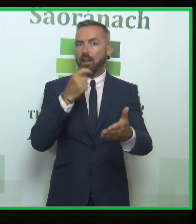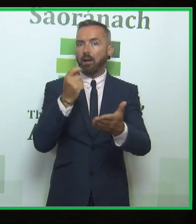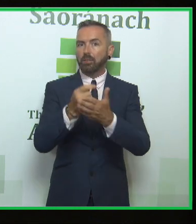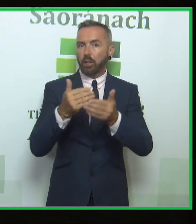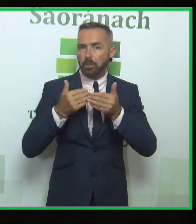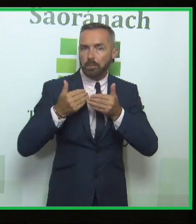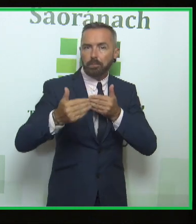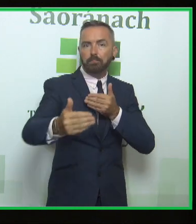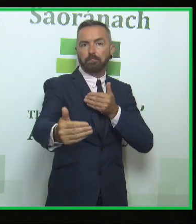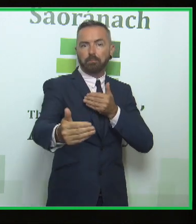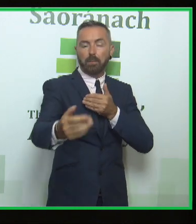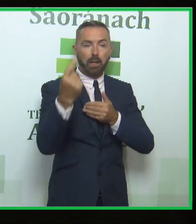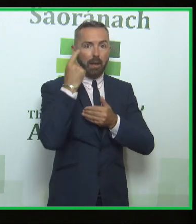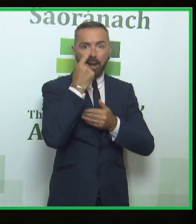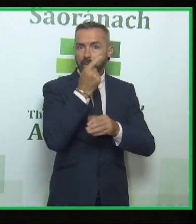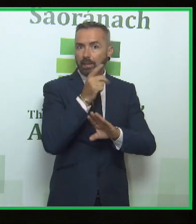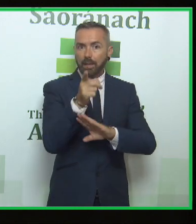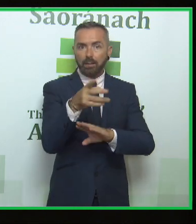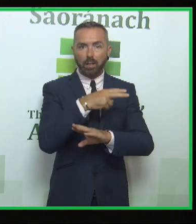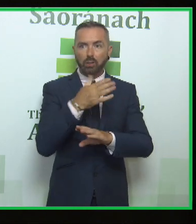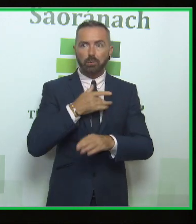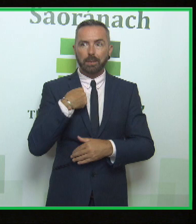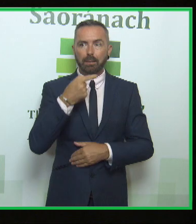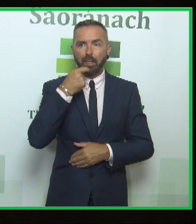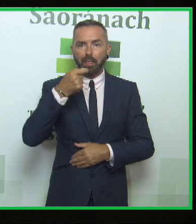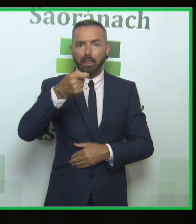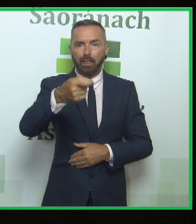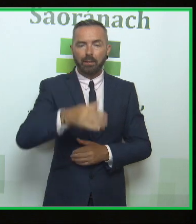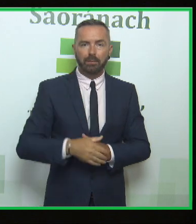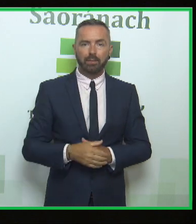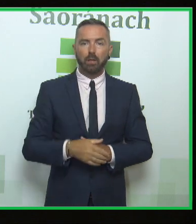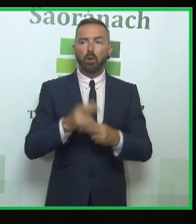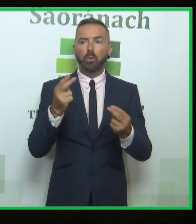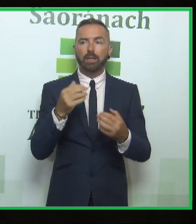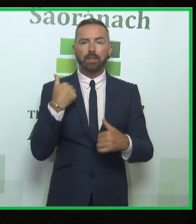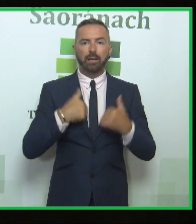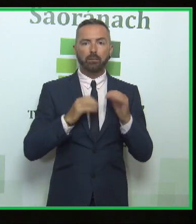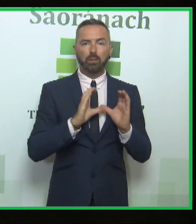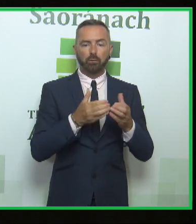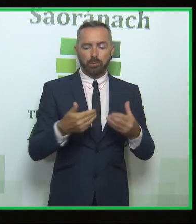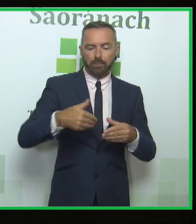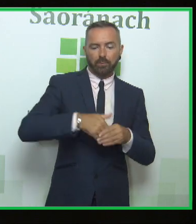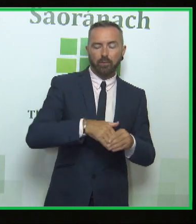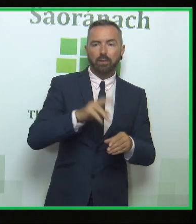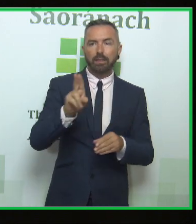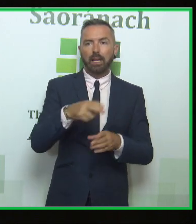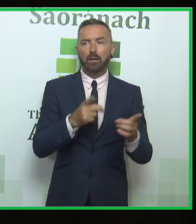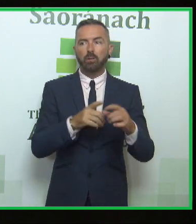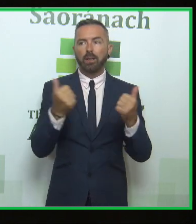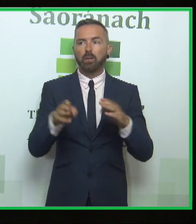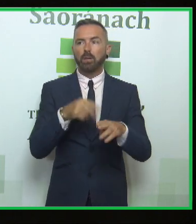the evidence is there. It's not me just piping this up. We need stakeholder engagement. We should never do anything without the people it